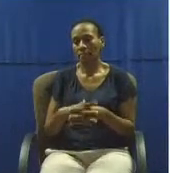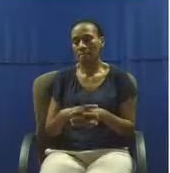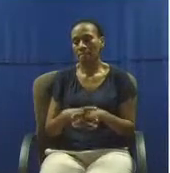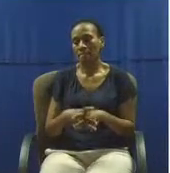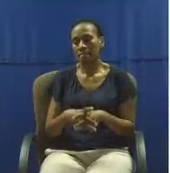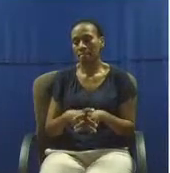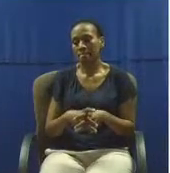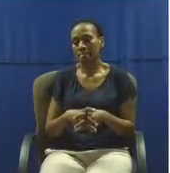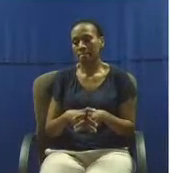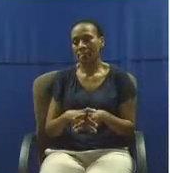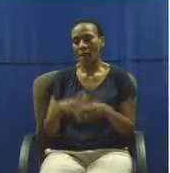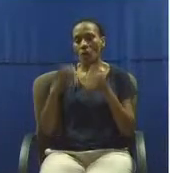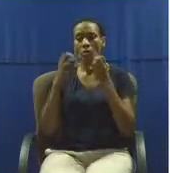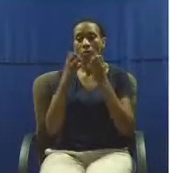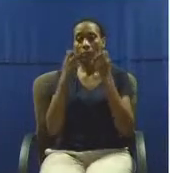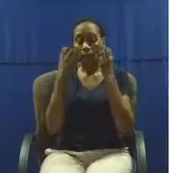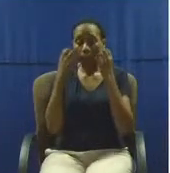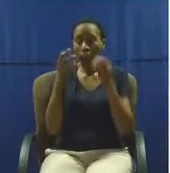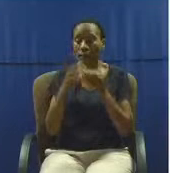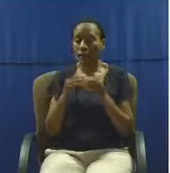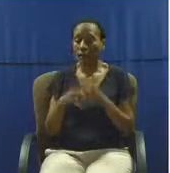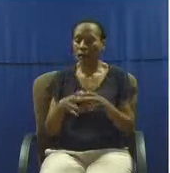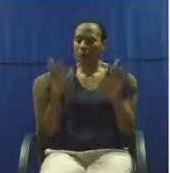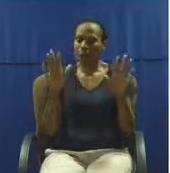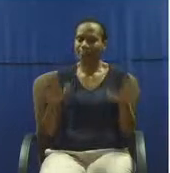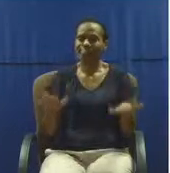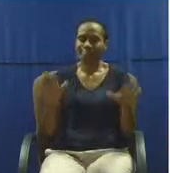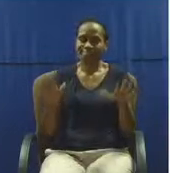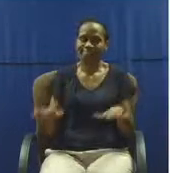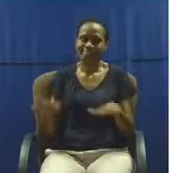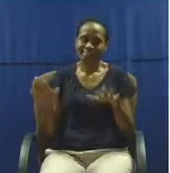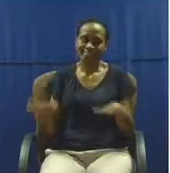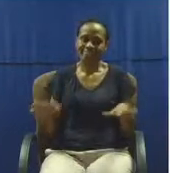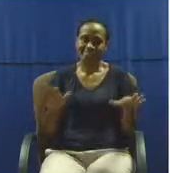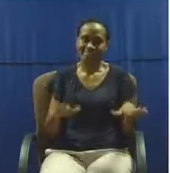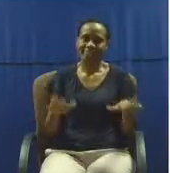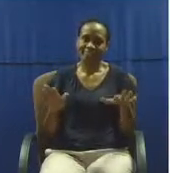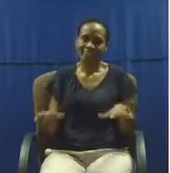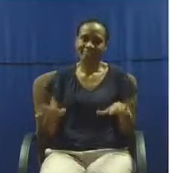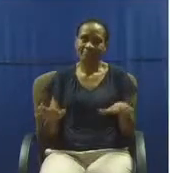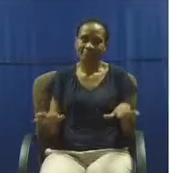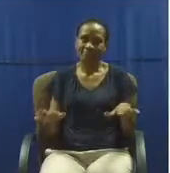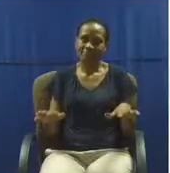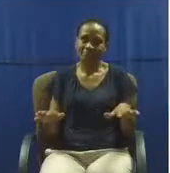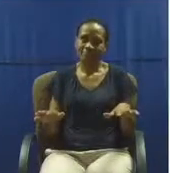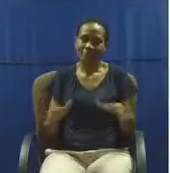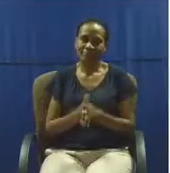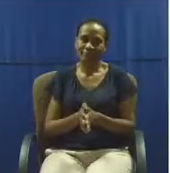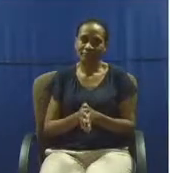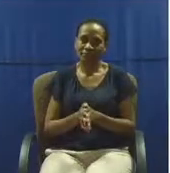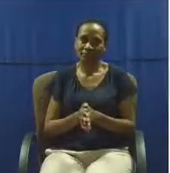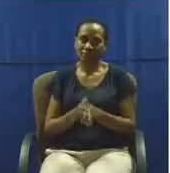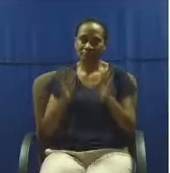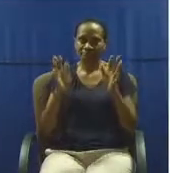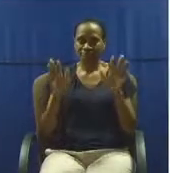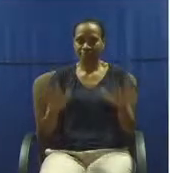No, Honorable Malema. Order, On a point of order. order.